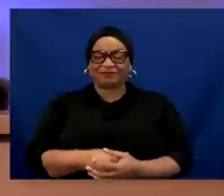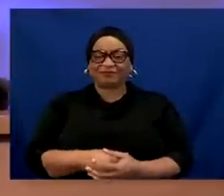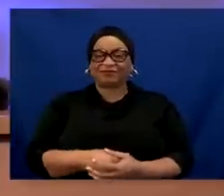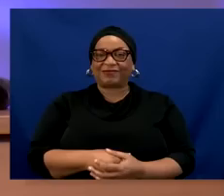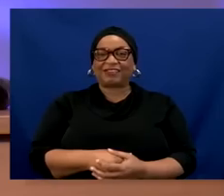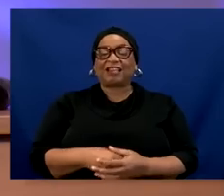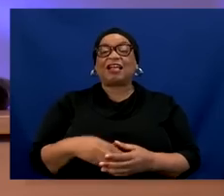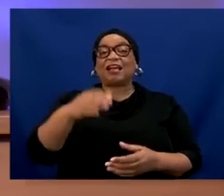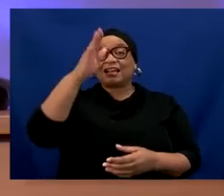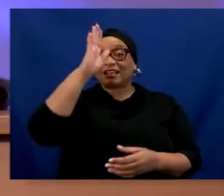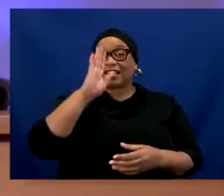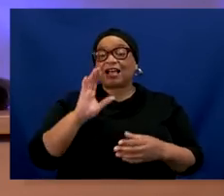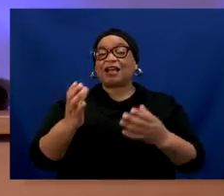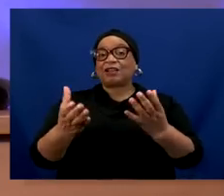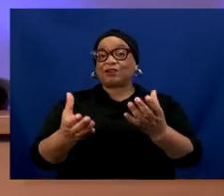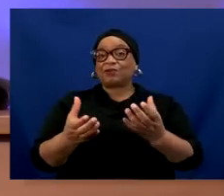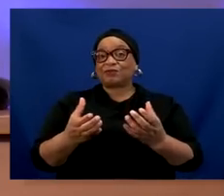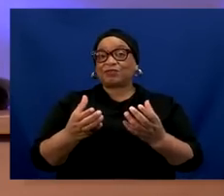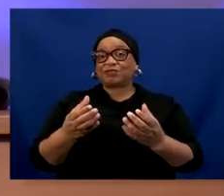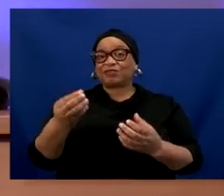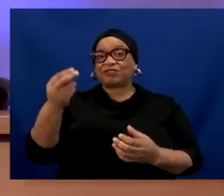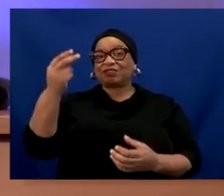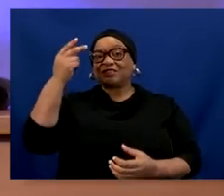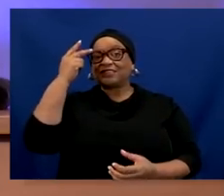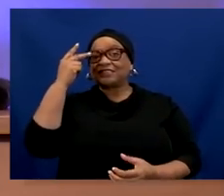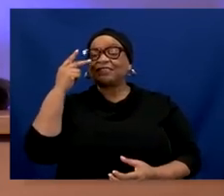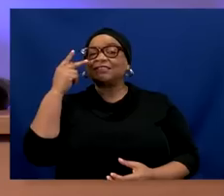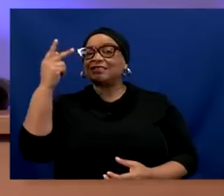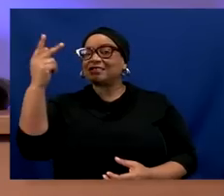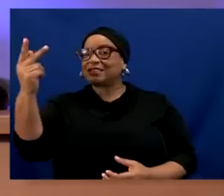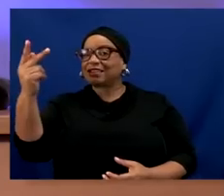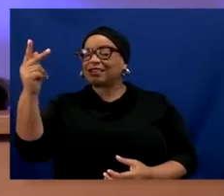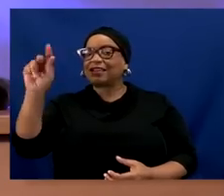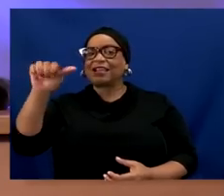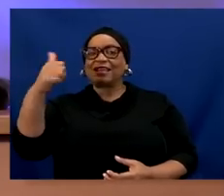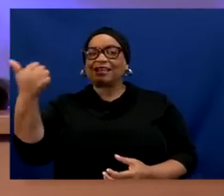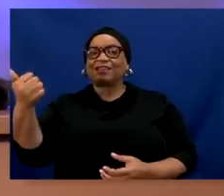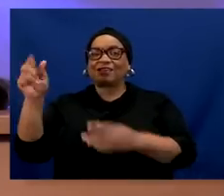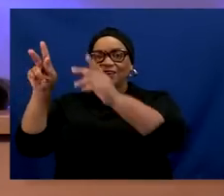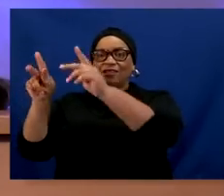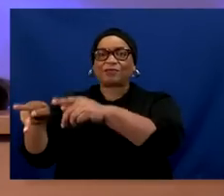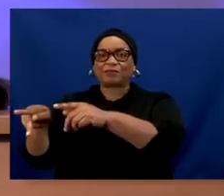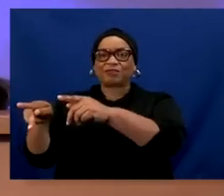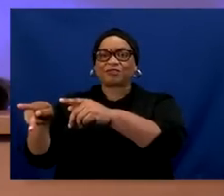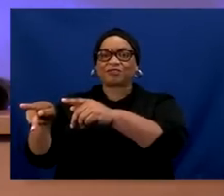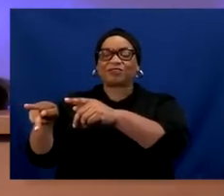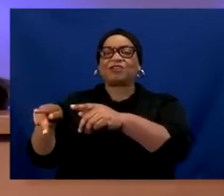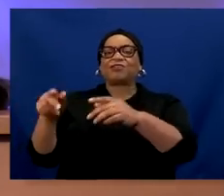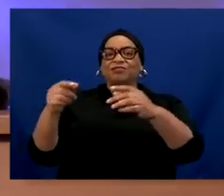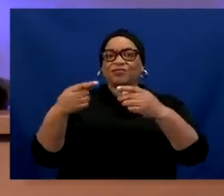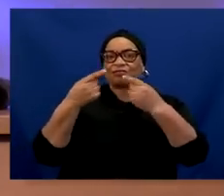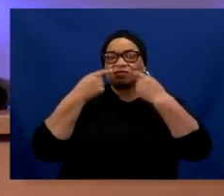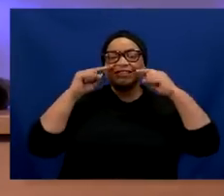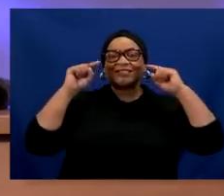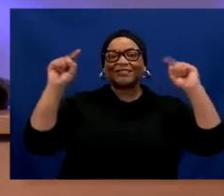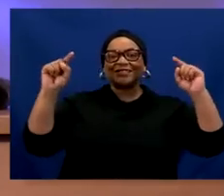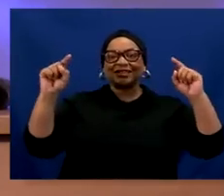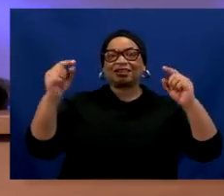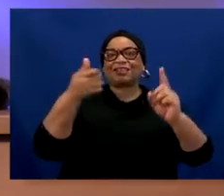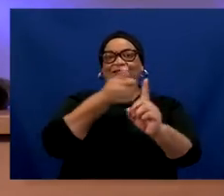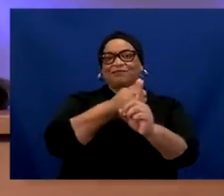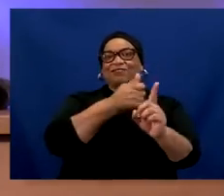He wants you to perceive it in somebody else so you can conceive it and achieve it for